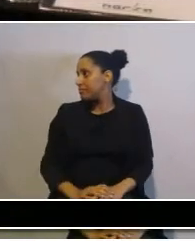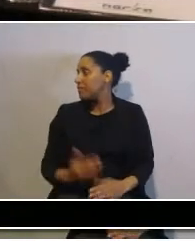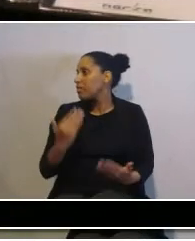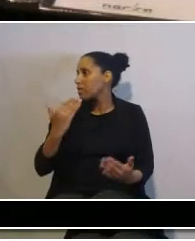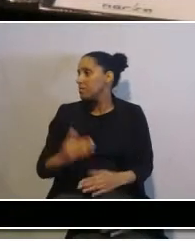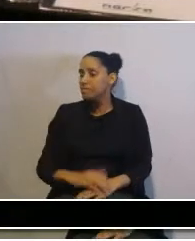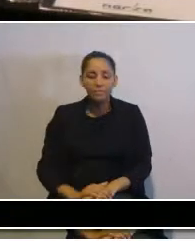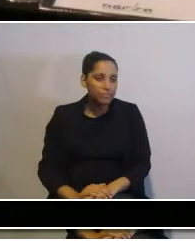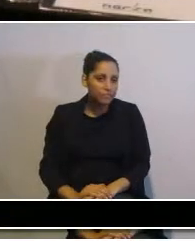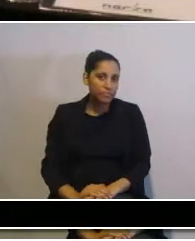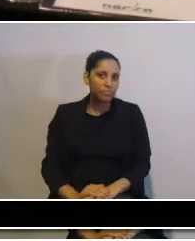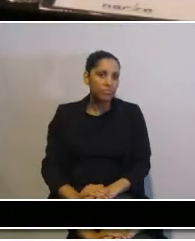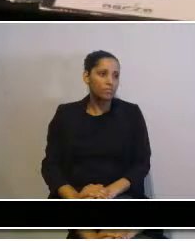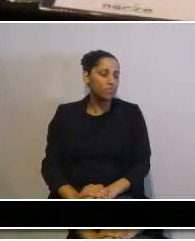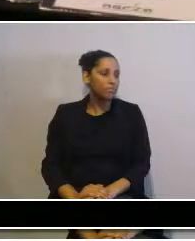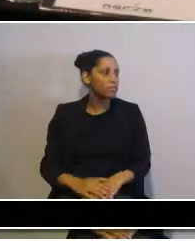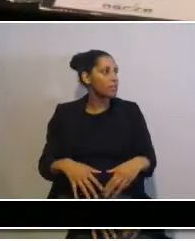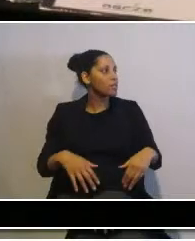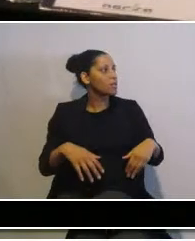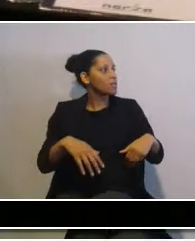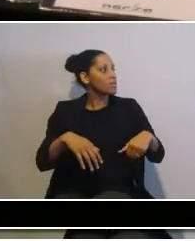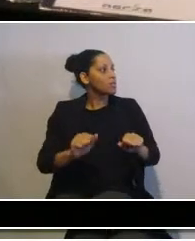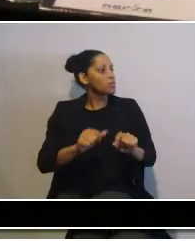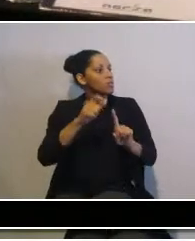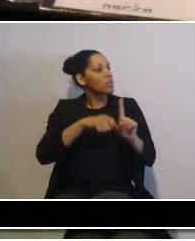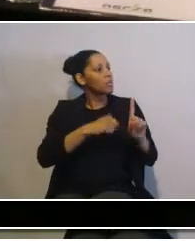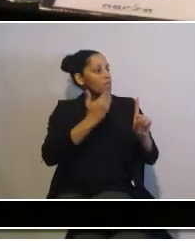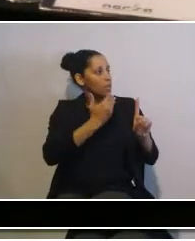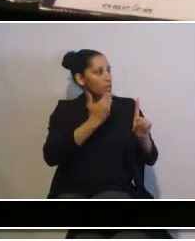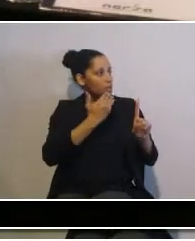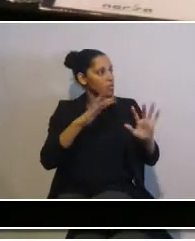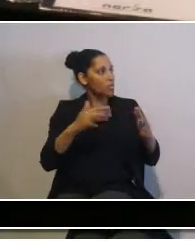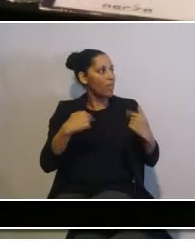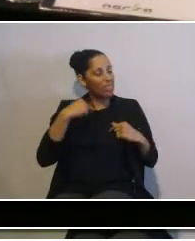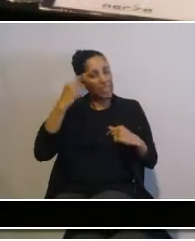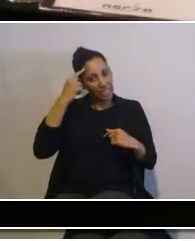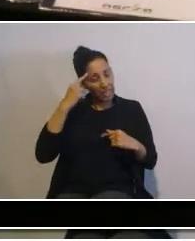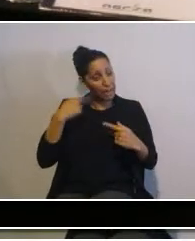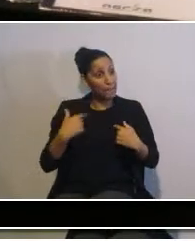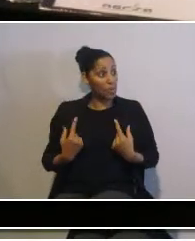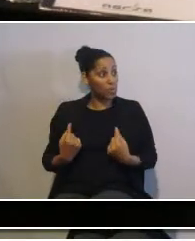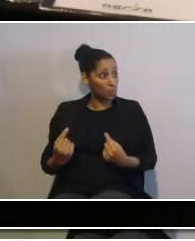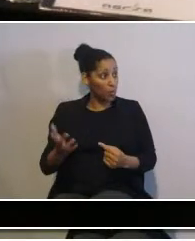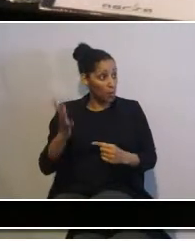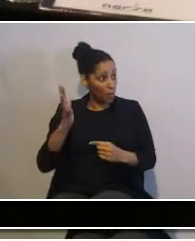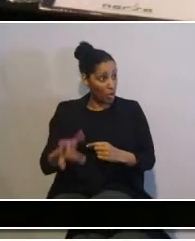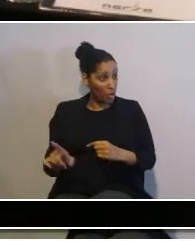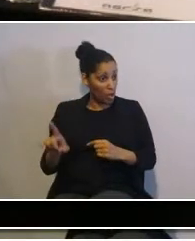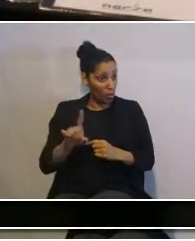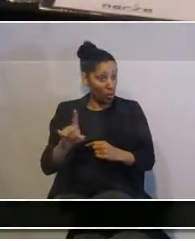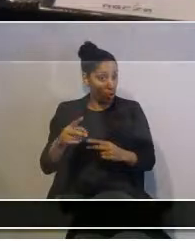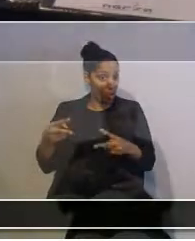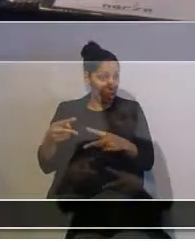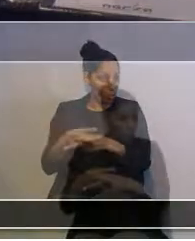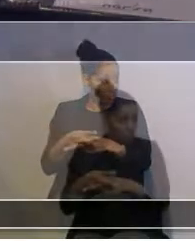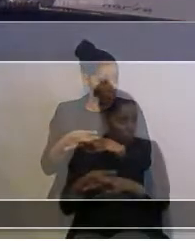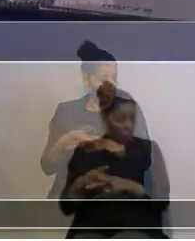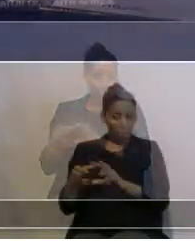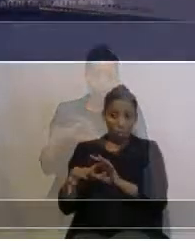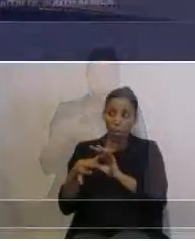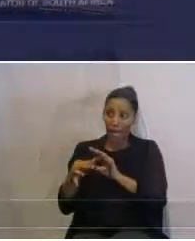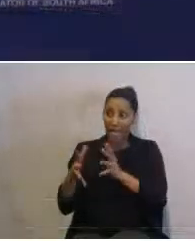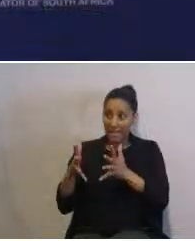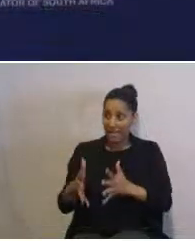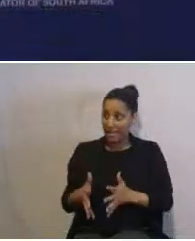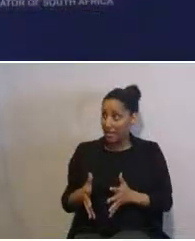you. Chair, thank you. So I think what I would do is definitely through our coordinator